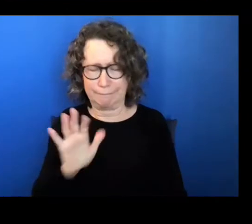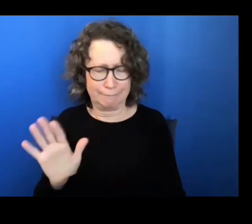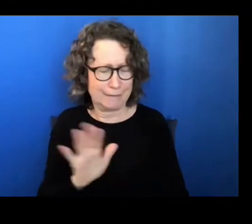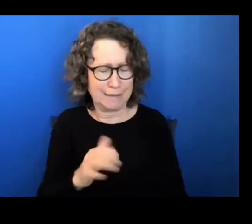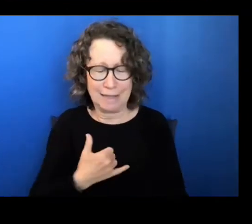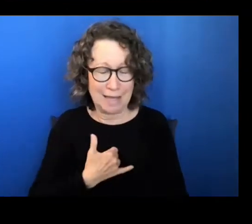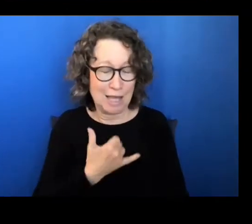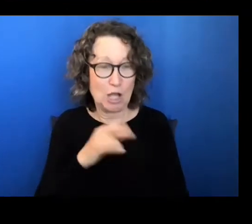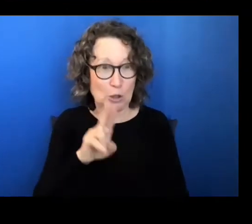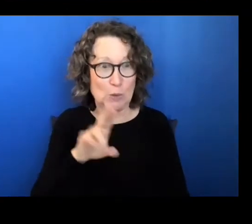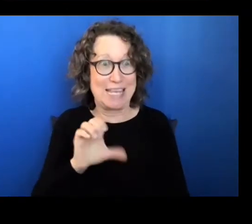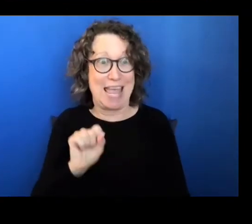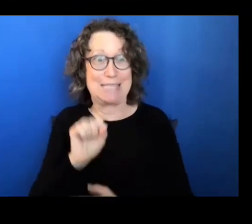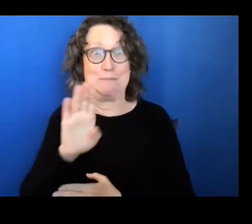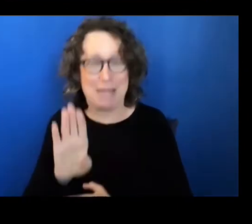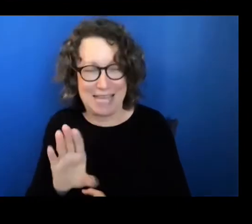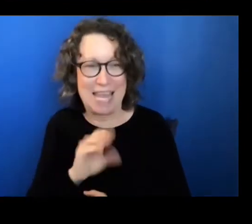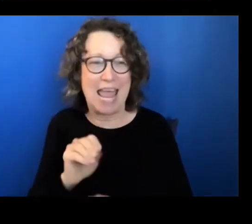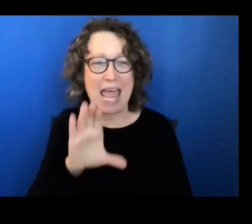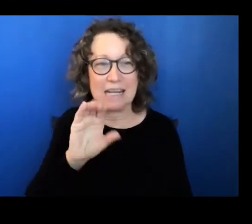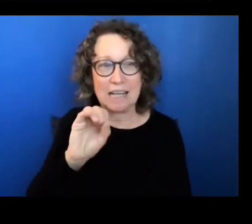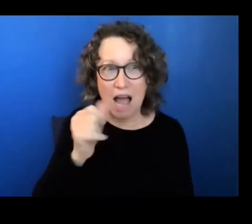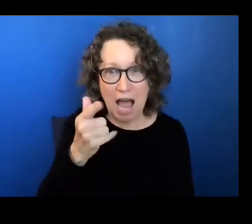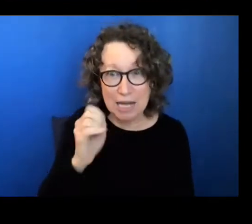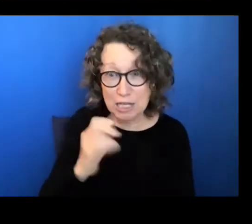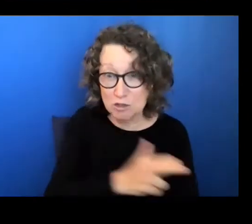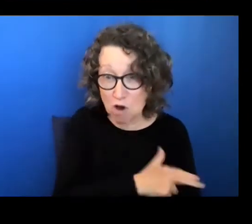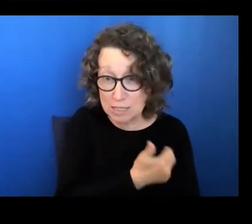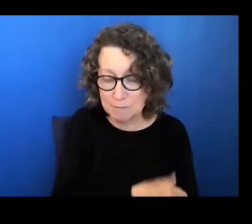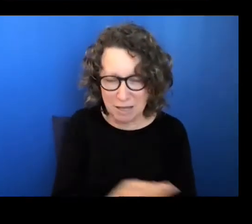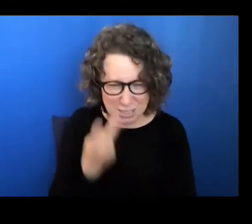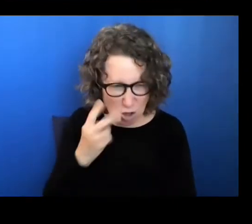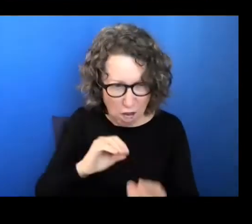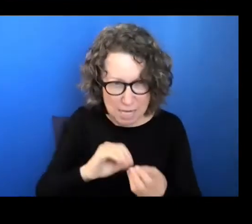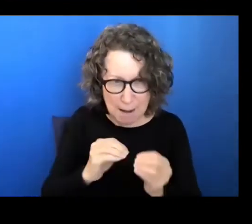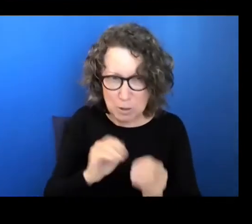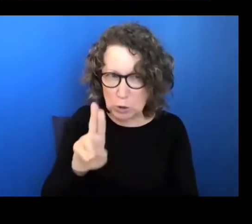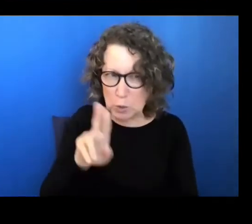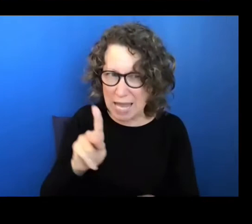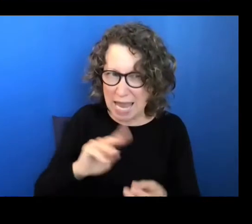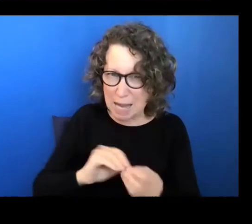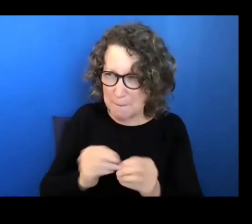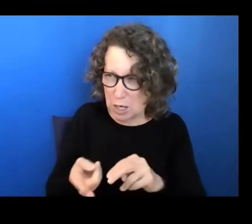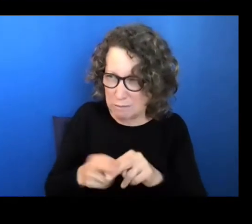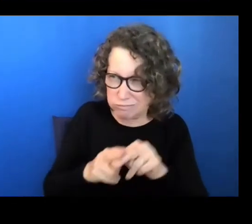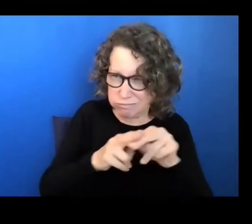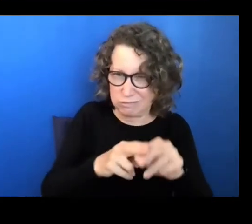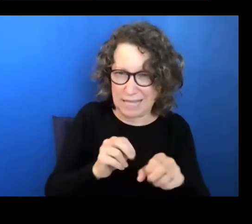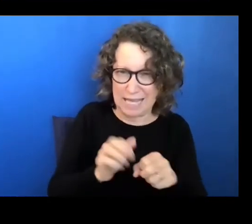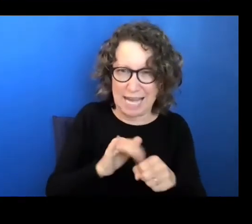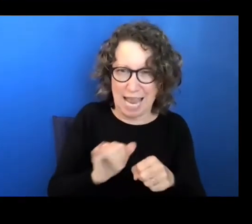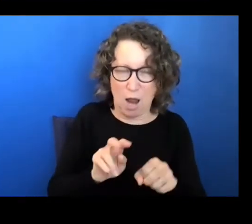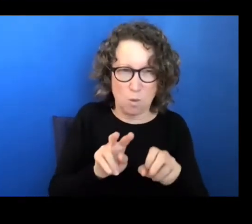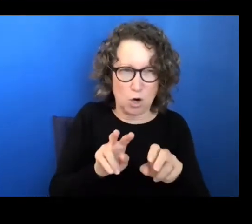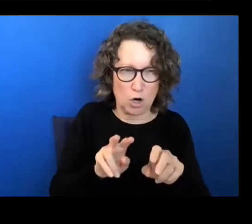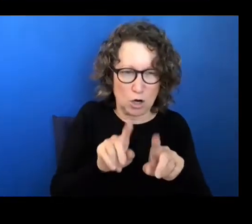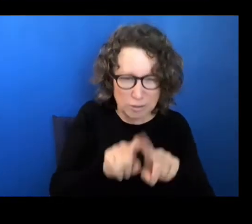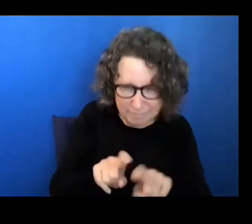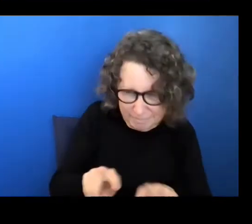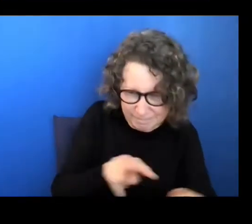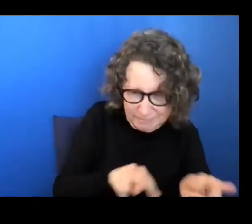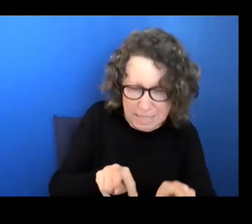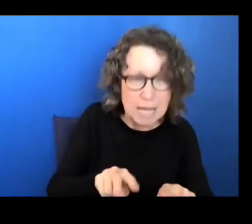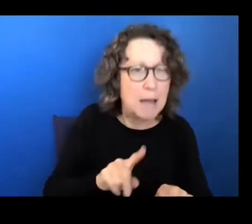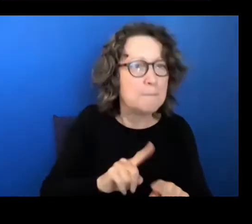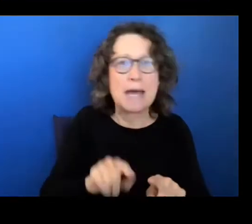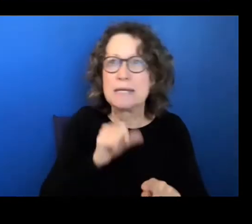UCSB, of course, and Cottage Hospital has seen an increase in the UK variant in our surveillance data, however, not to